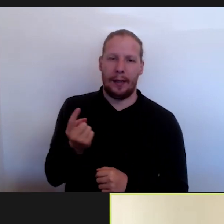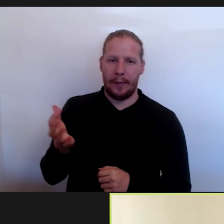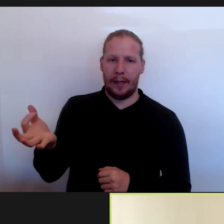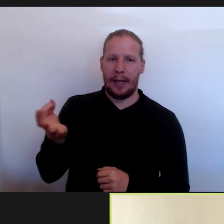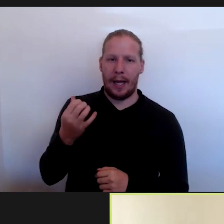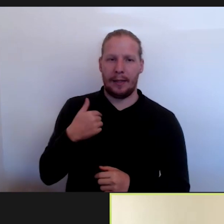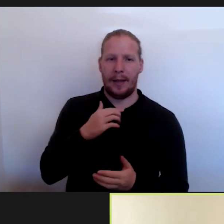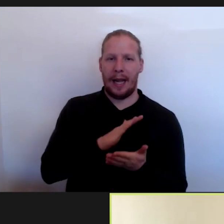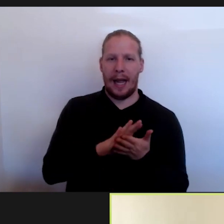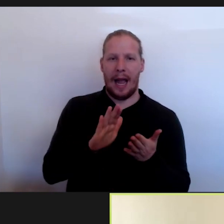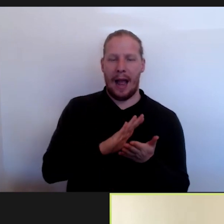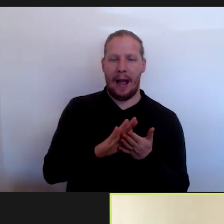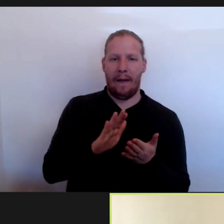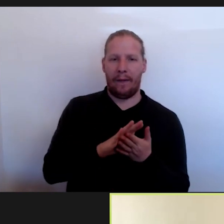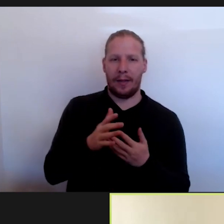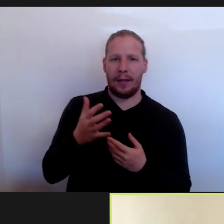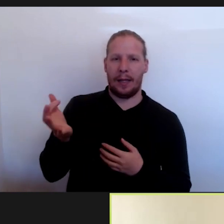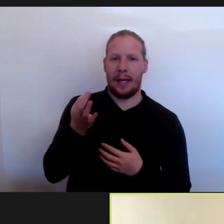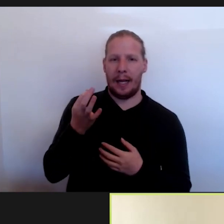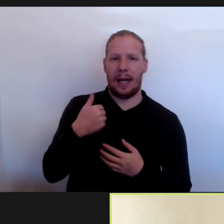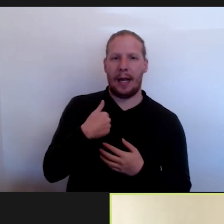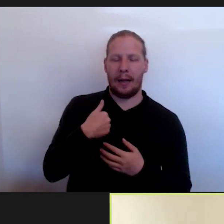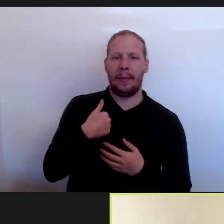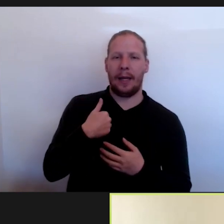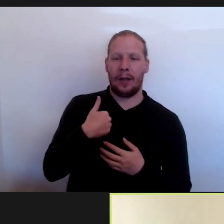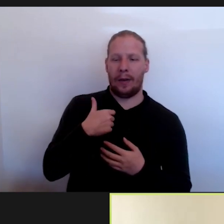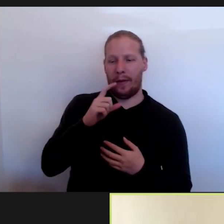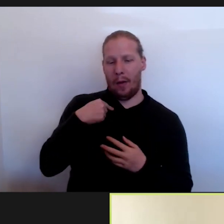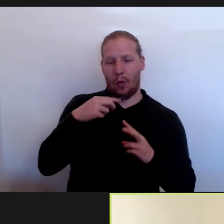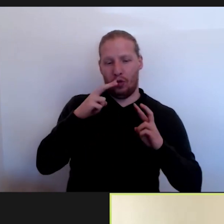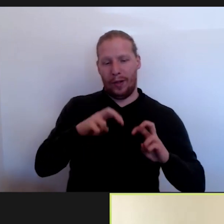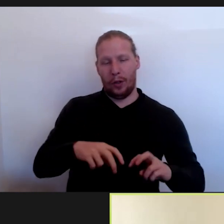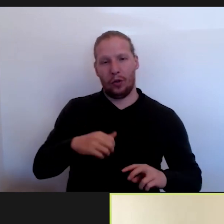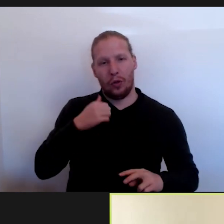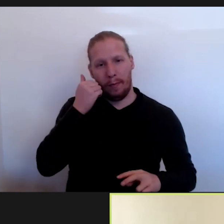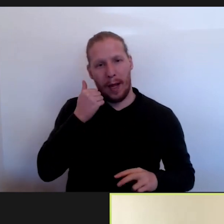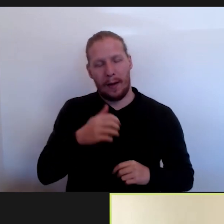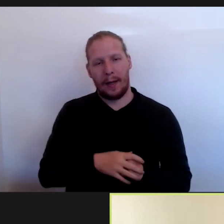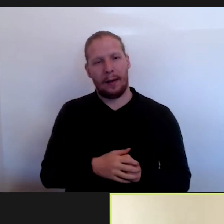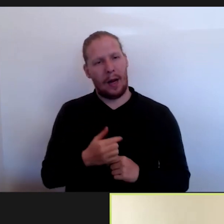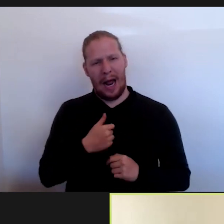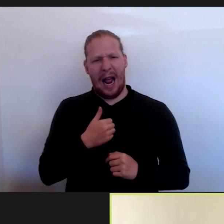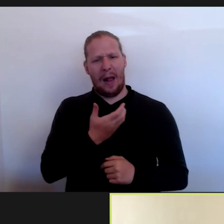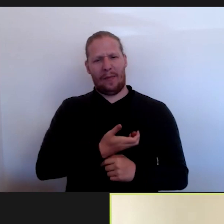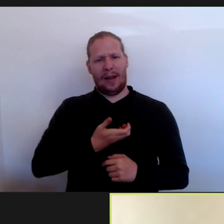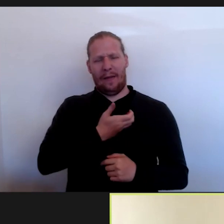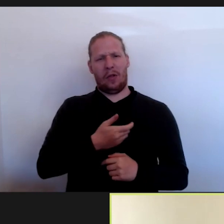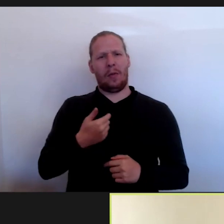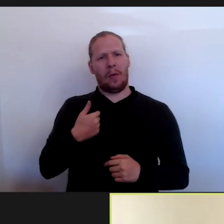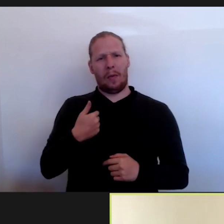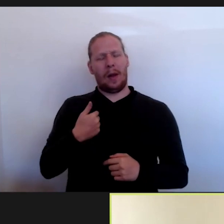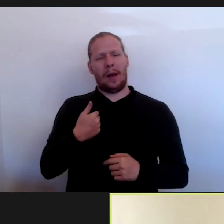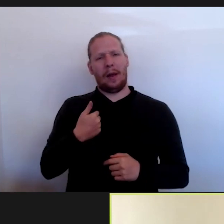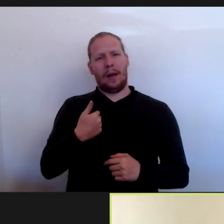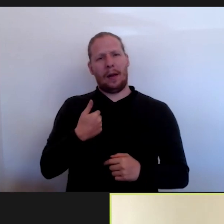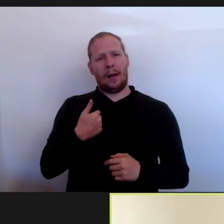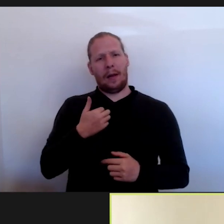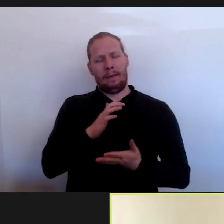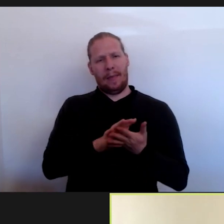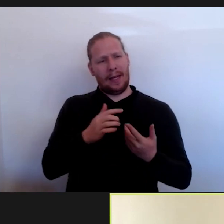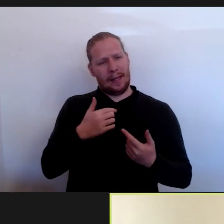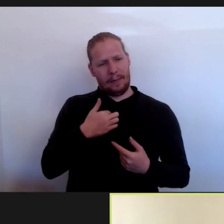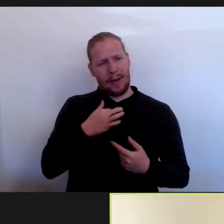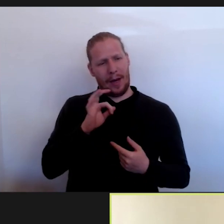Maori? I will feel absolutely uncomfortable. Not because I don't believe in my skills that I have been trying to do that, simply